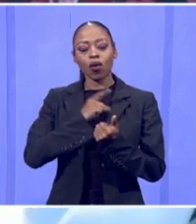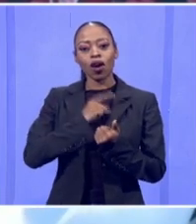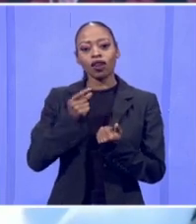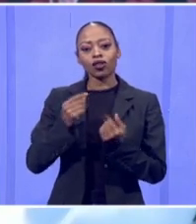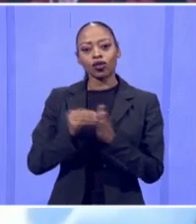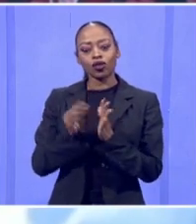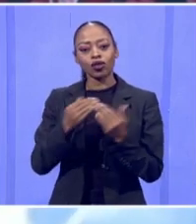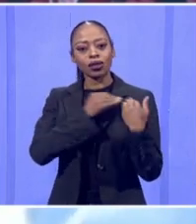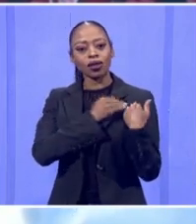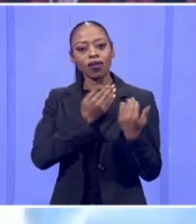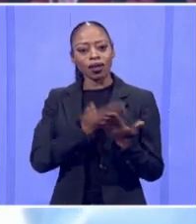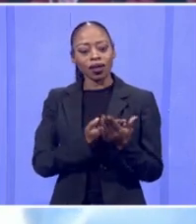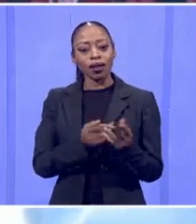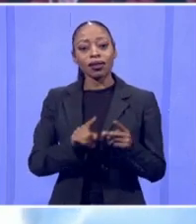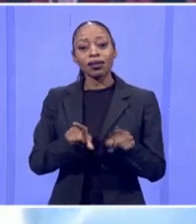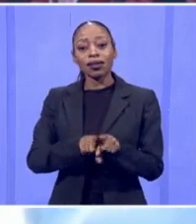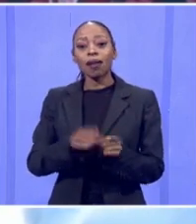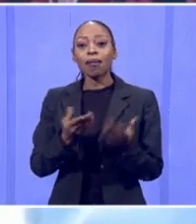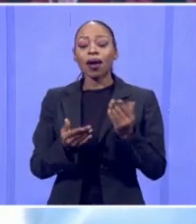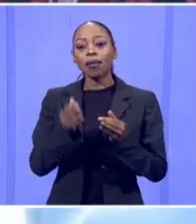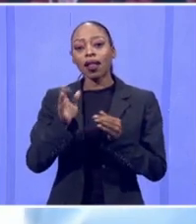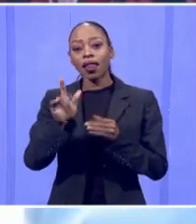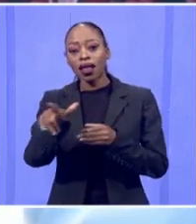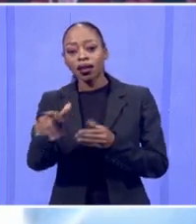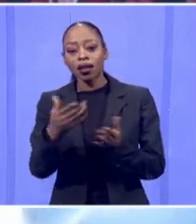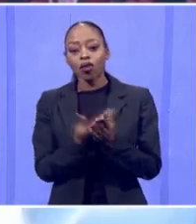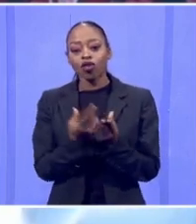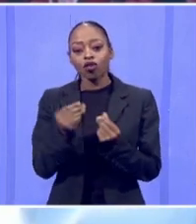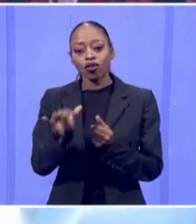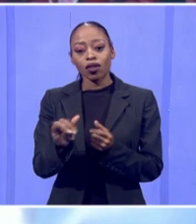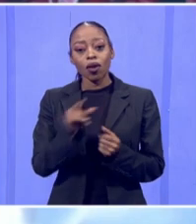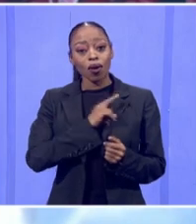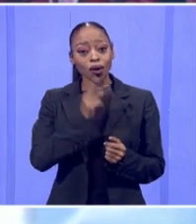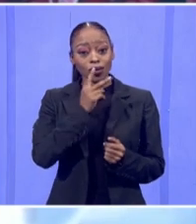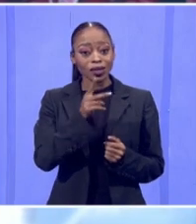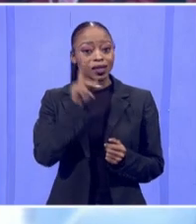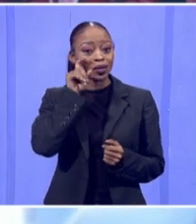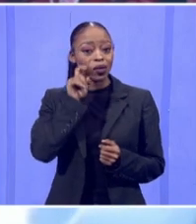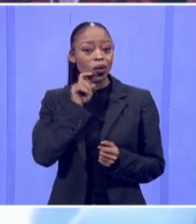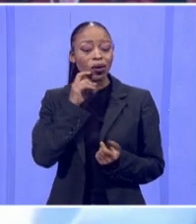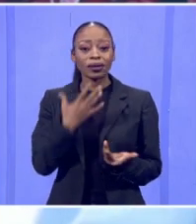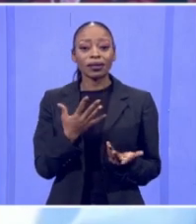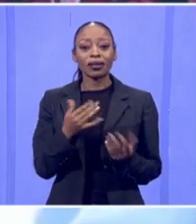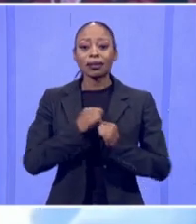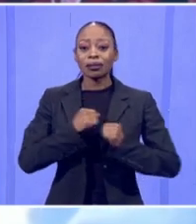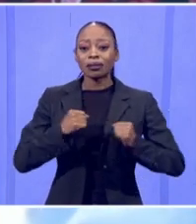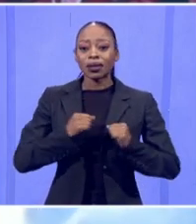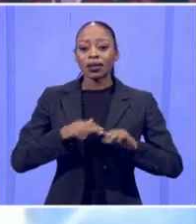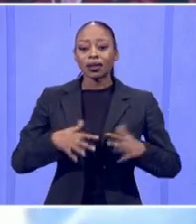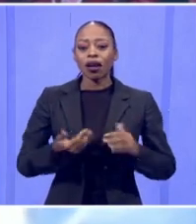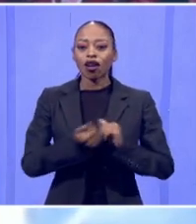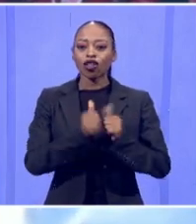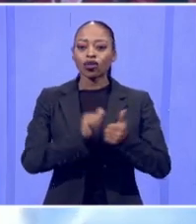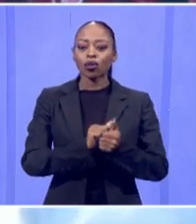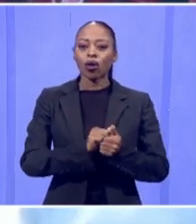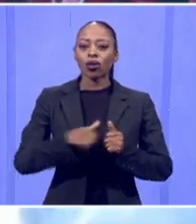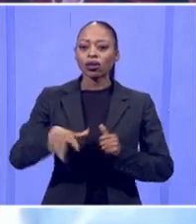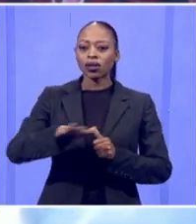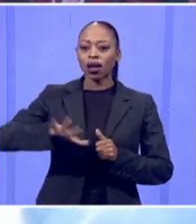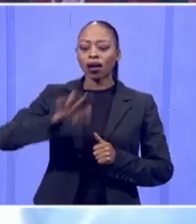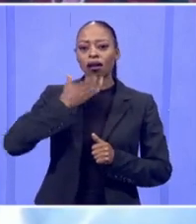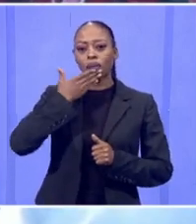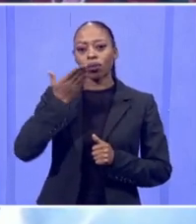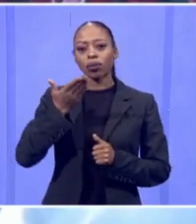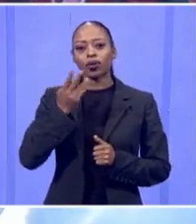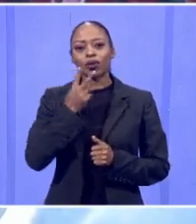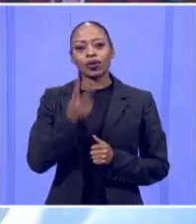and hoping that with time we'll be able to do that. You can see that it's an old school. There's no space. You can't even put sporting field. You can see where we are. There's no